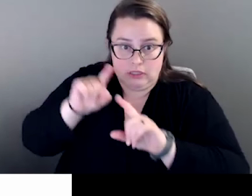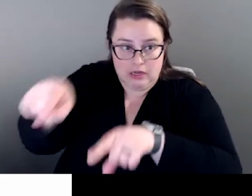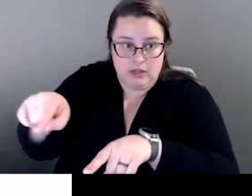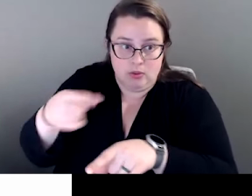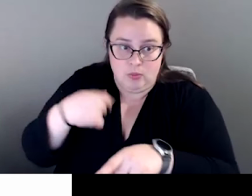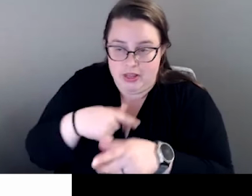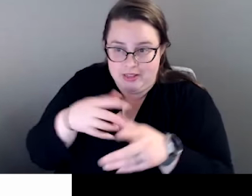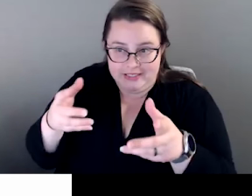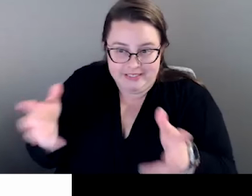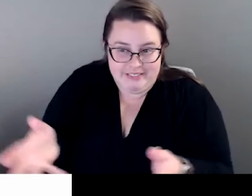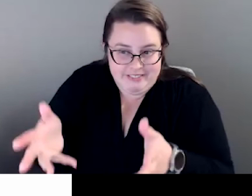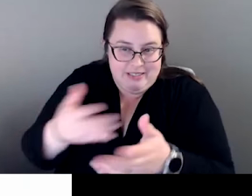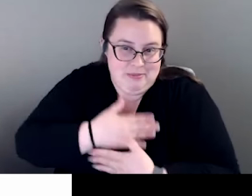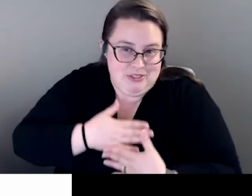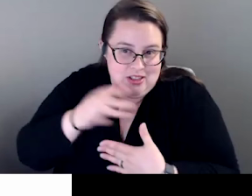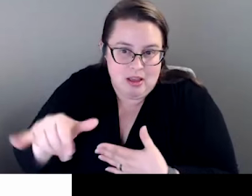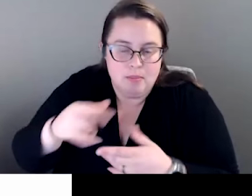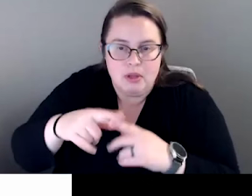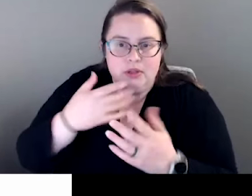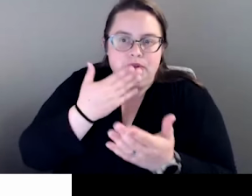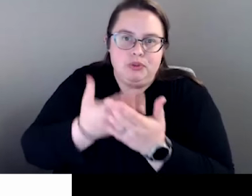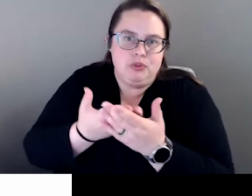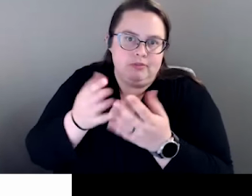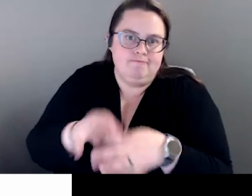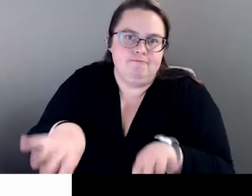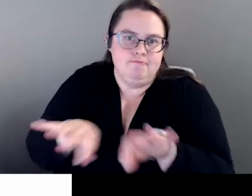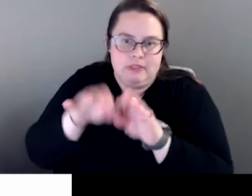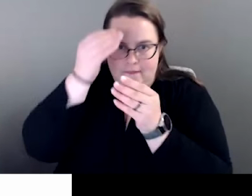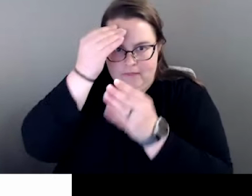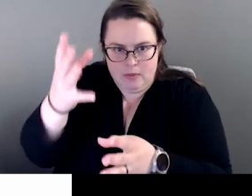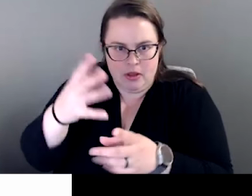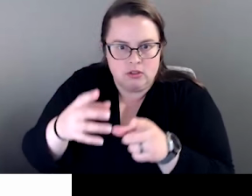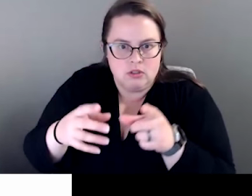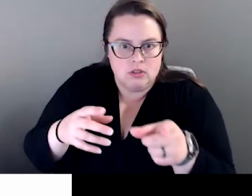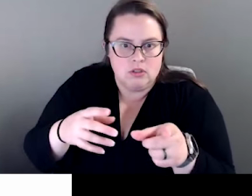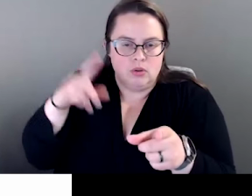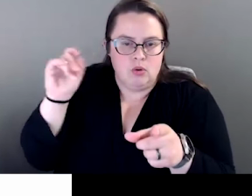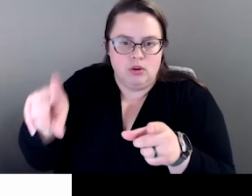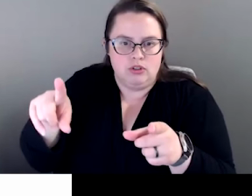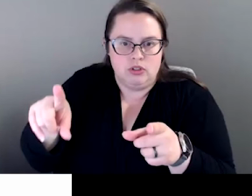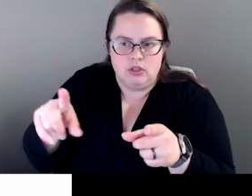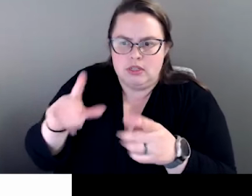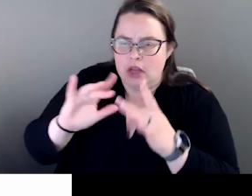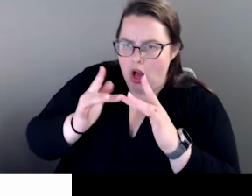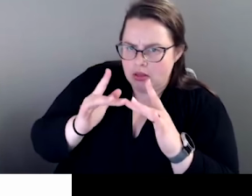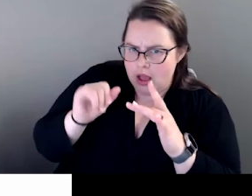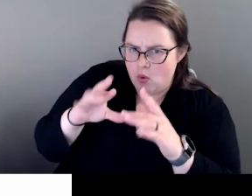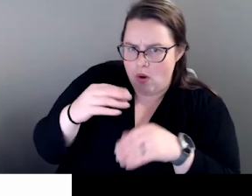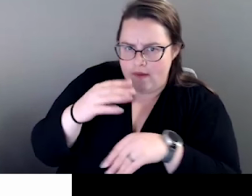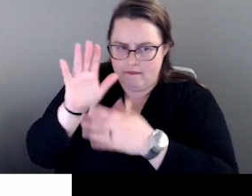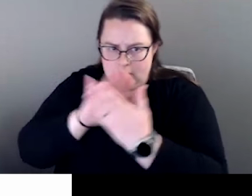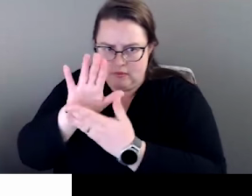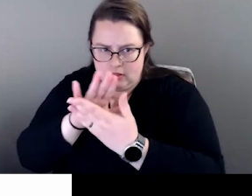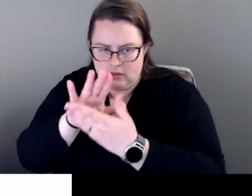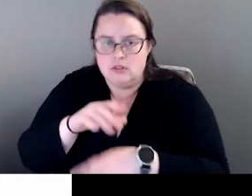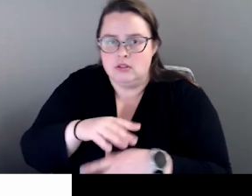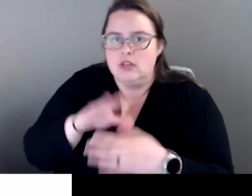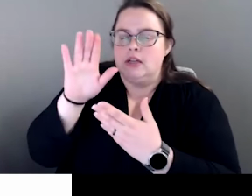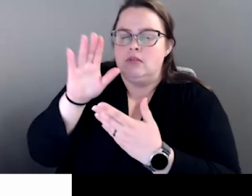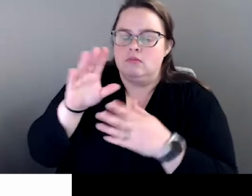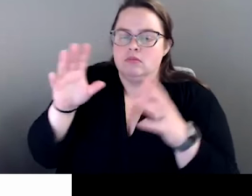appreciated. But it's a lot of good, valuable information. Are they online or are they face to face? This is in person. So